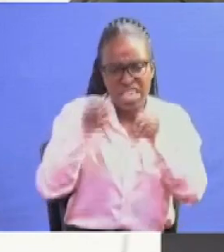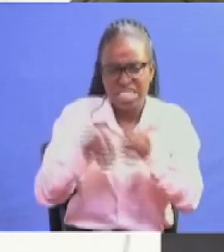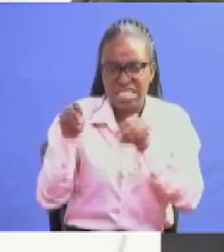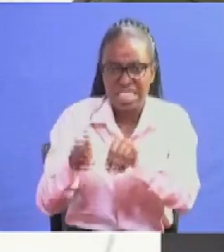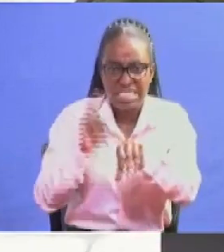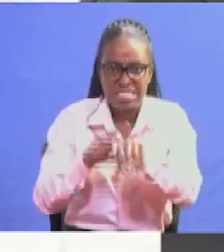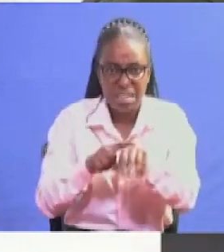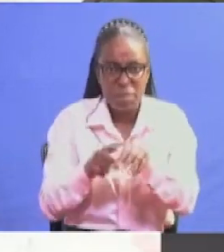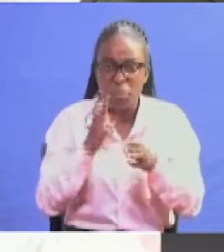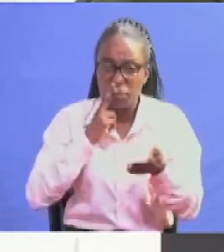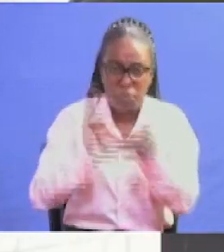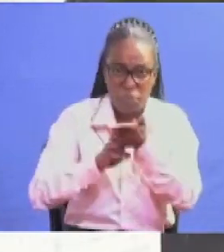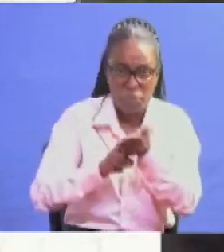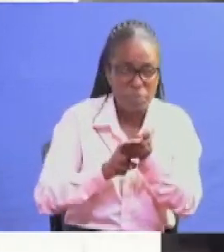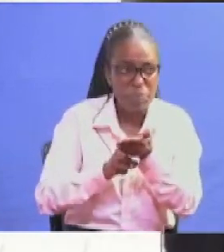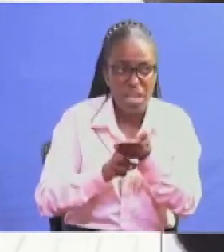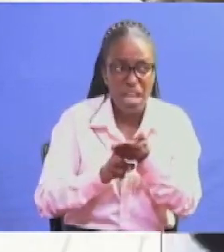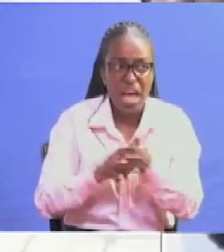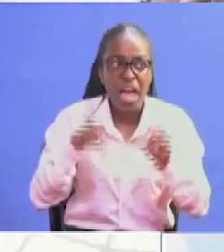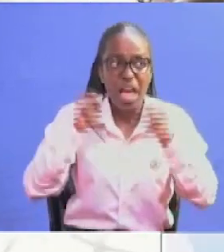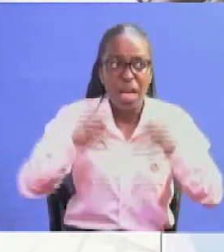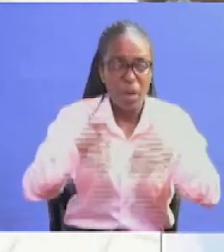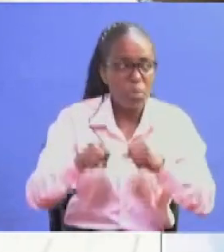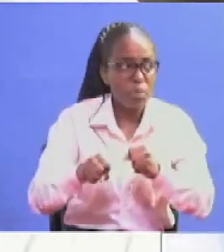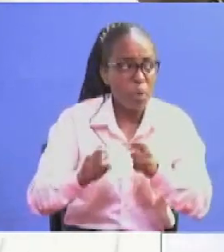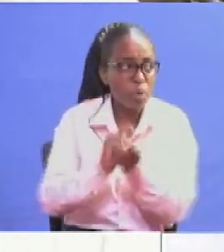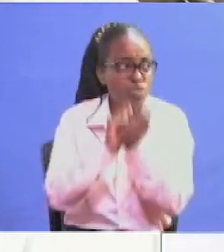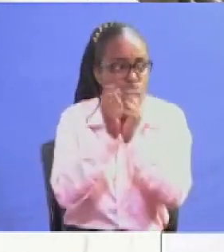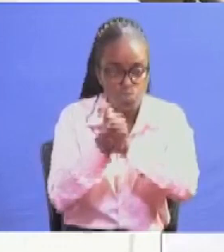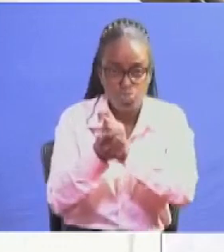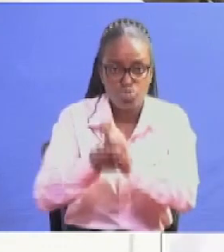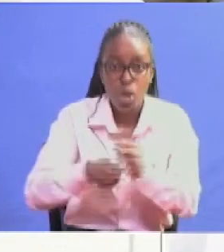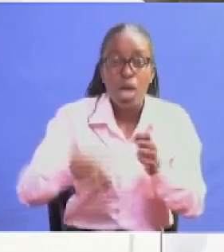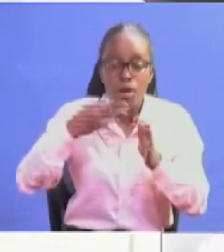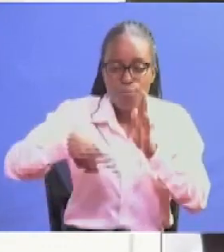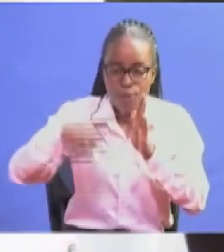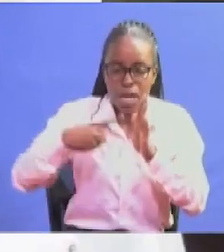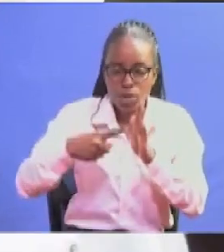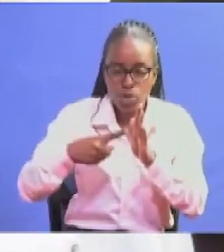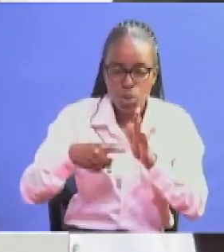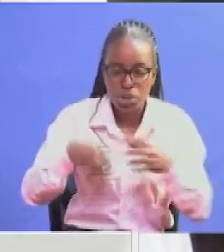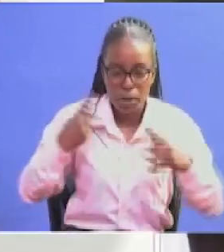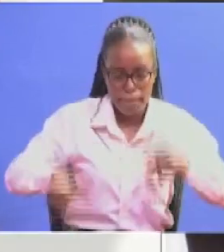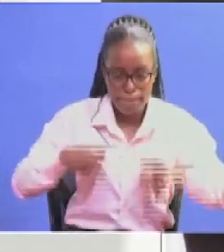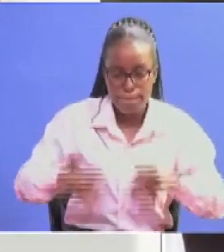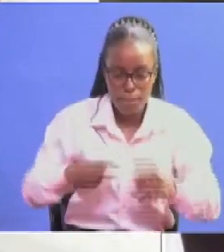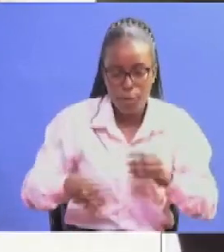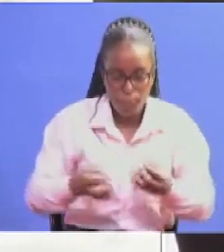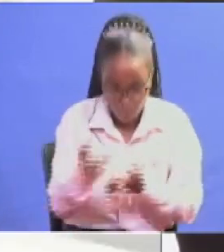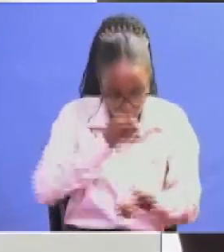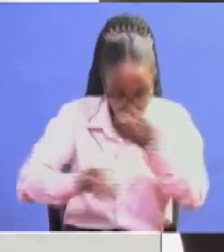reforms and we have been able to transform our factory. Now people are earning a good